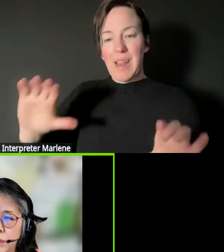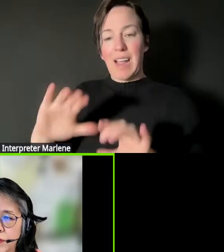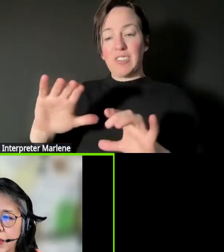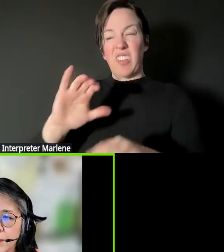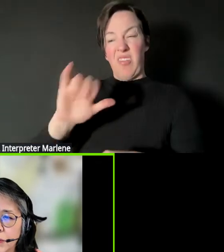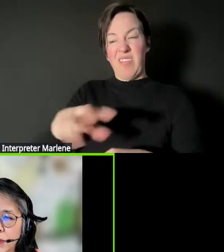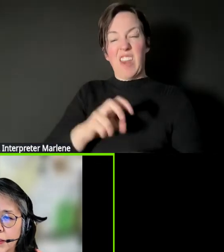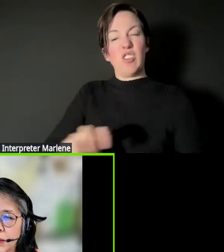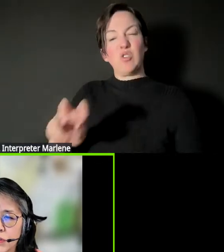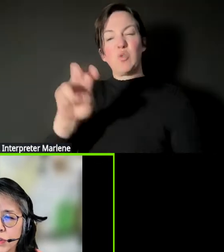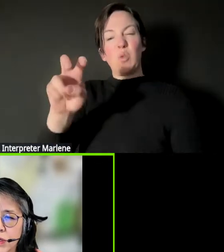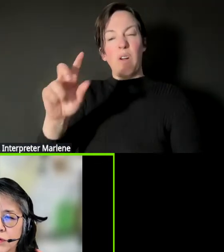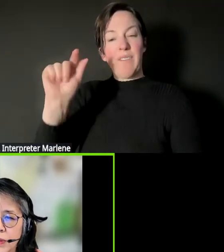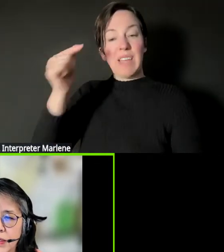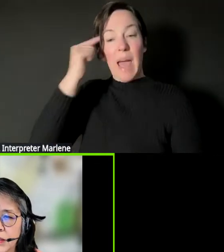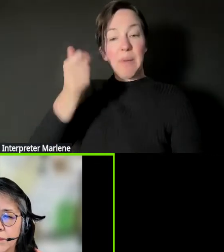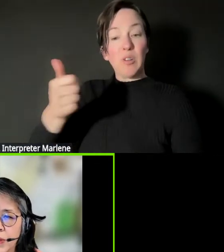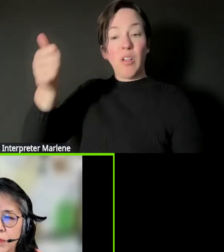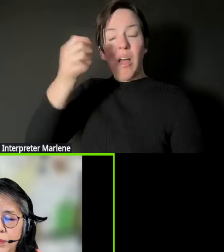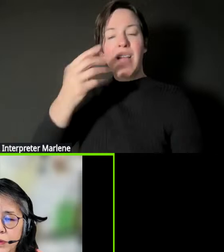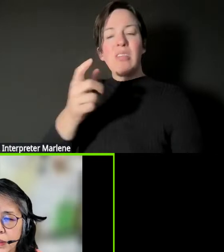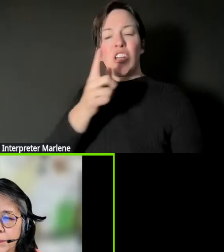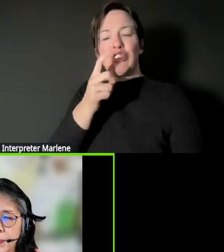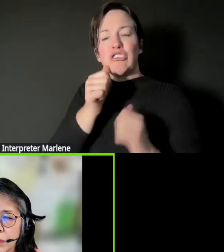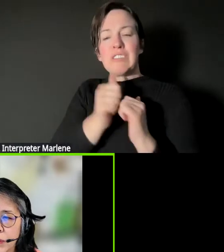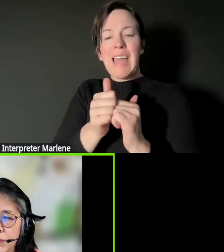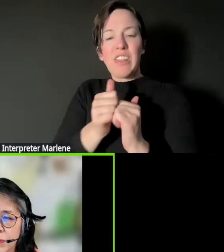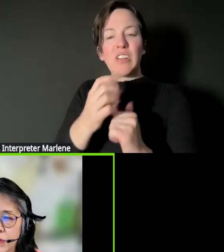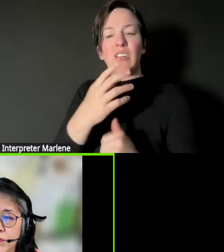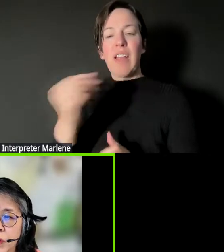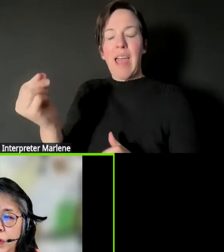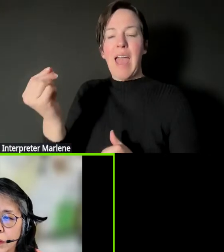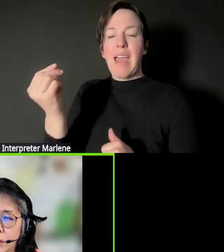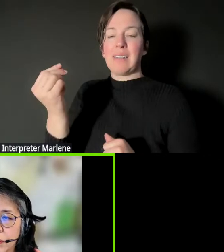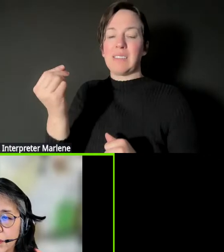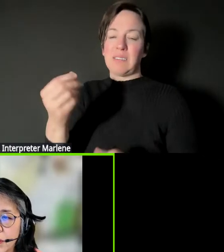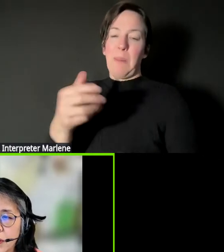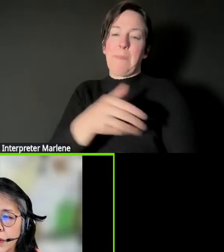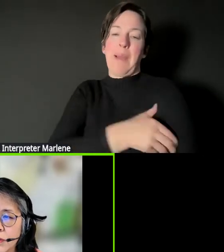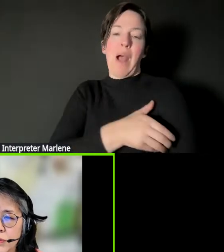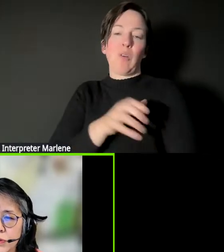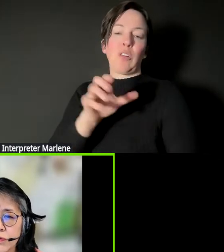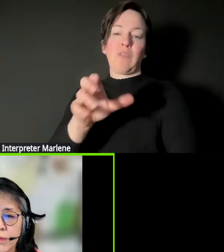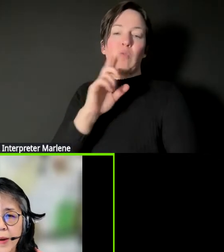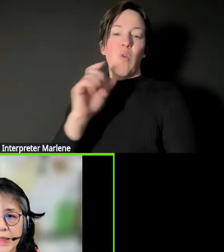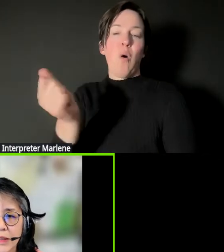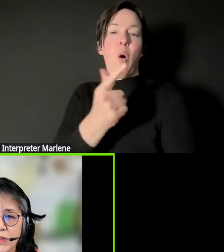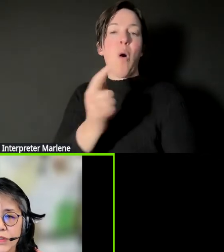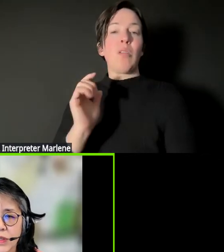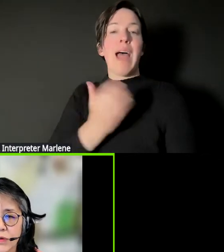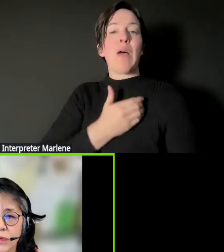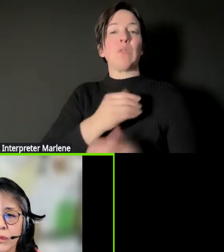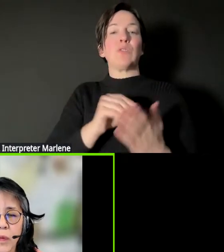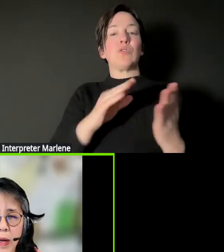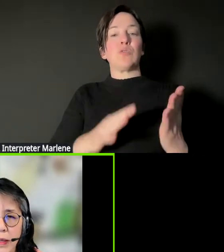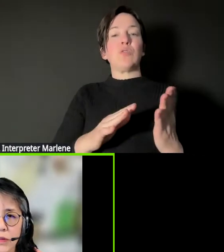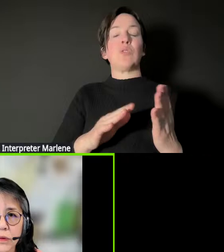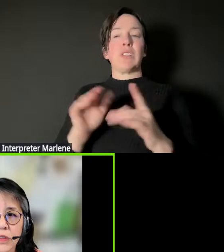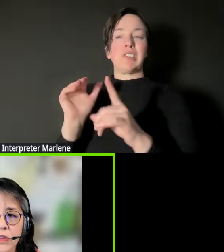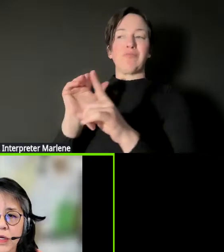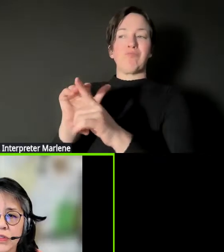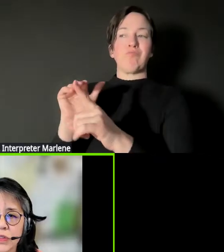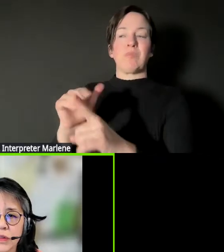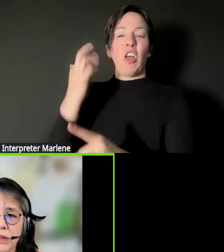tour of the Capitol and lunch together, making it a memorable and empowering experience for all. Our students reminded legislators why